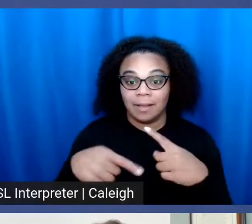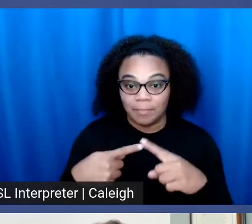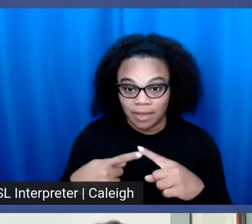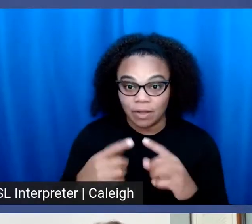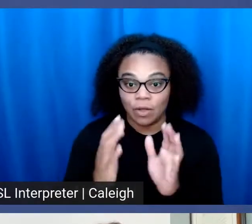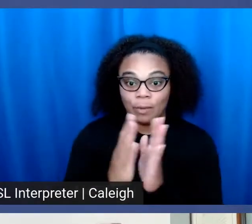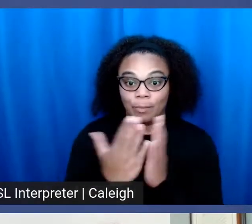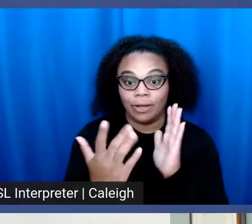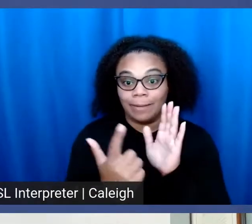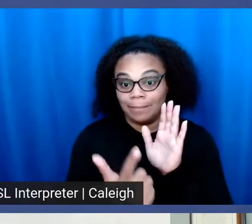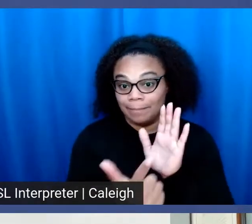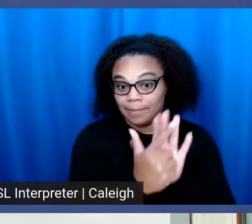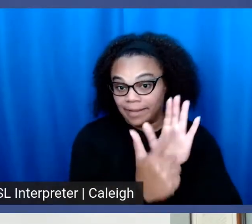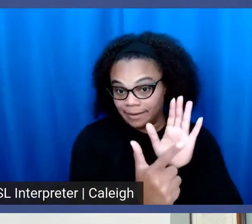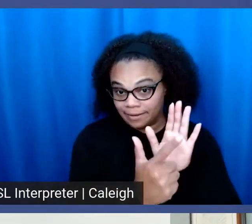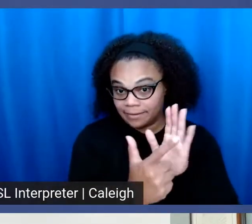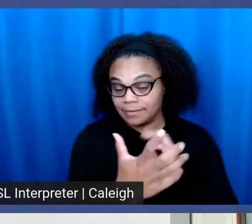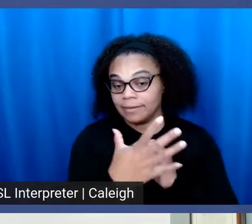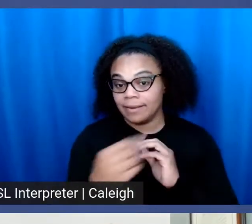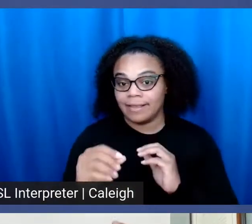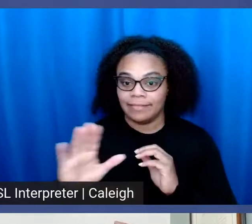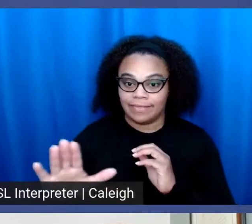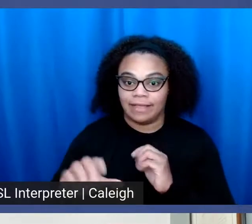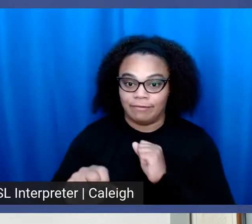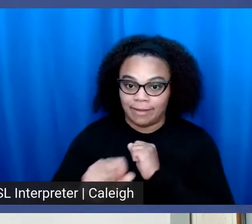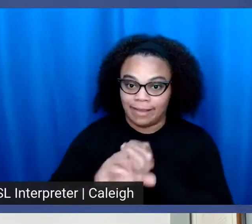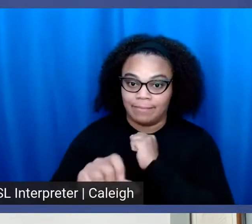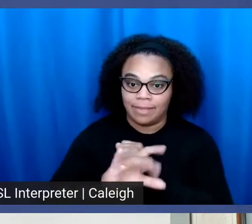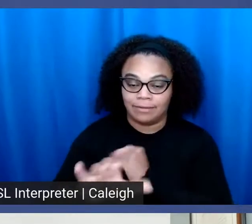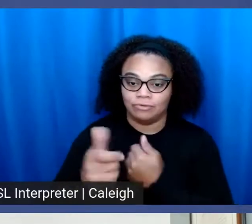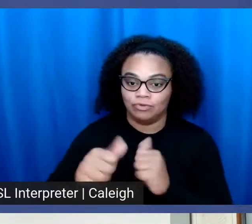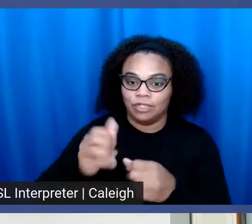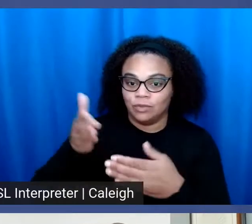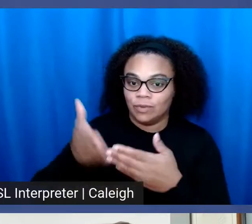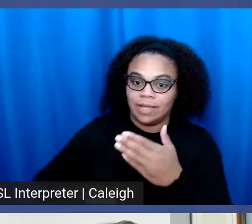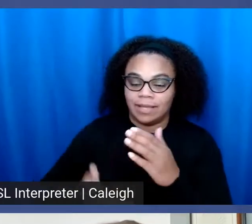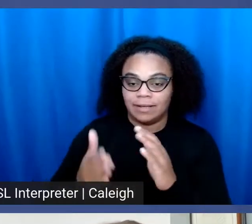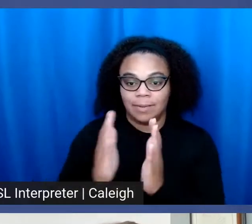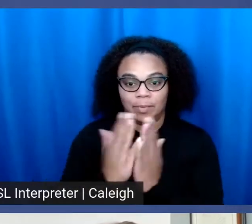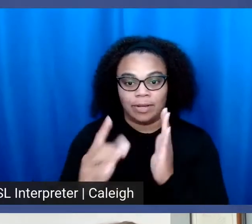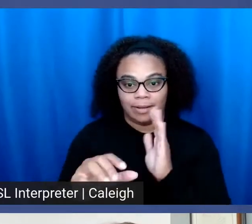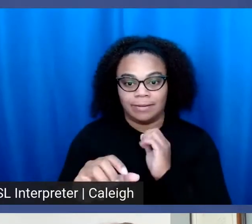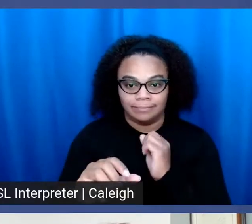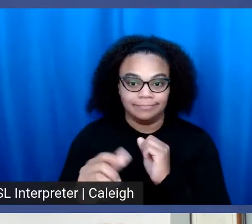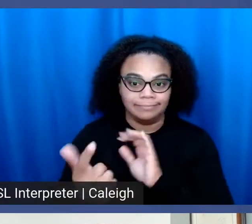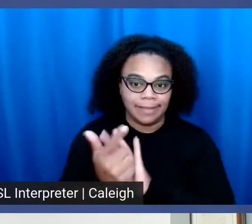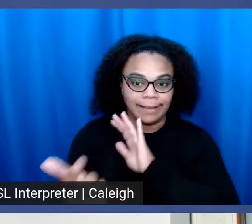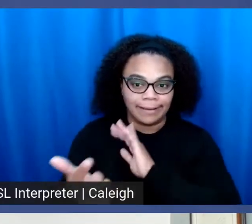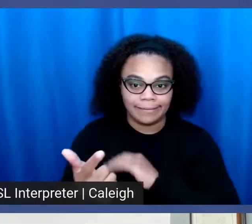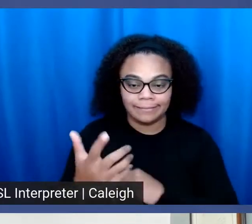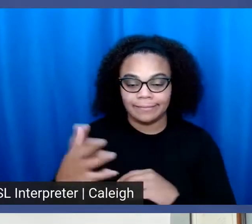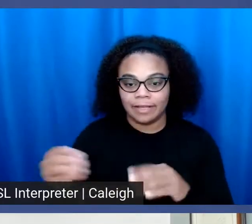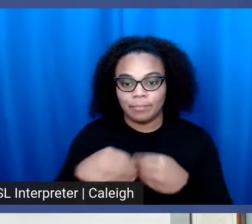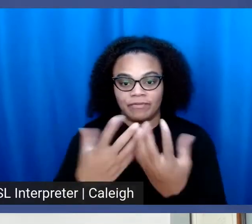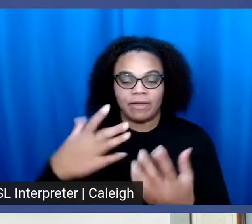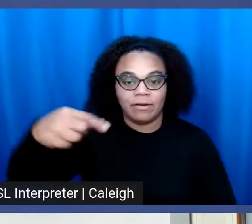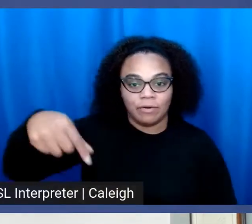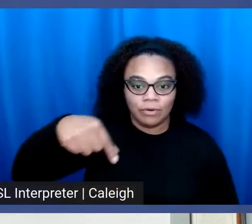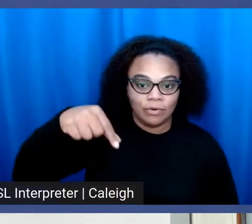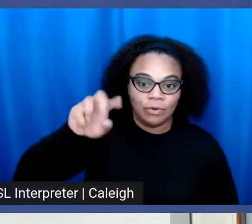book ban and provided a QR code to the class and was